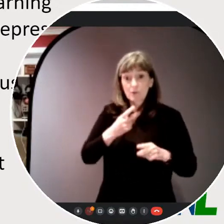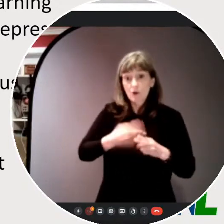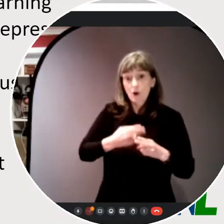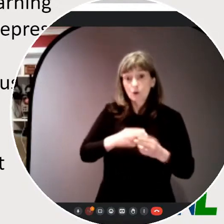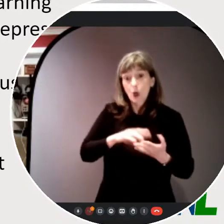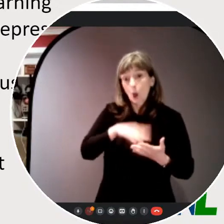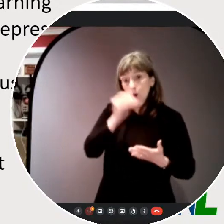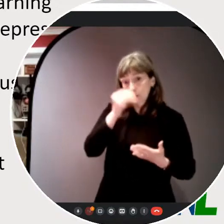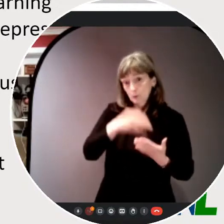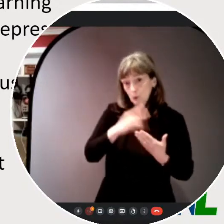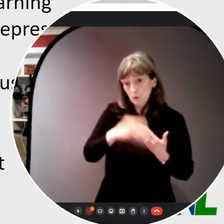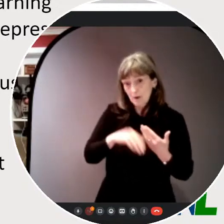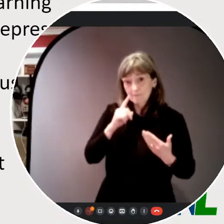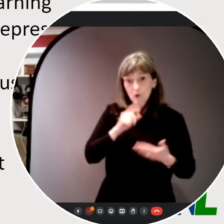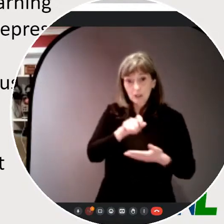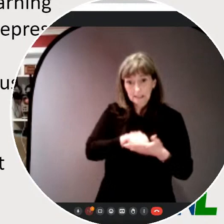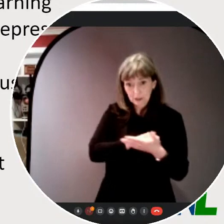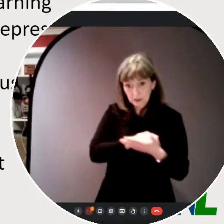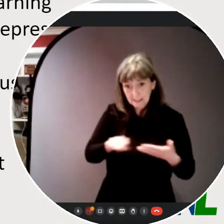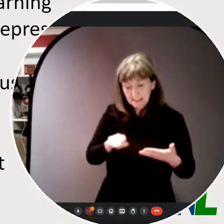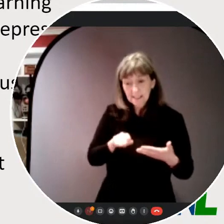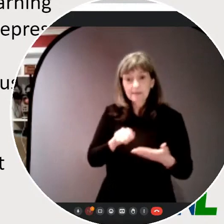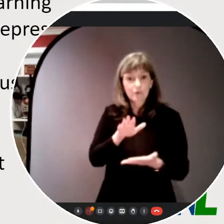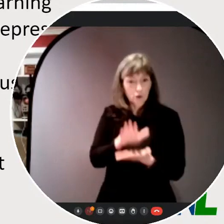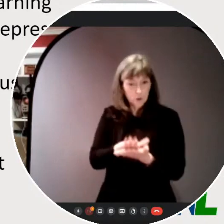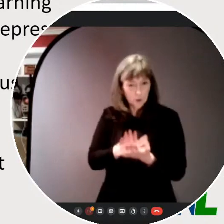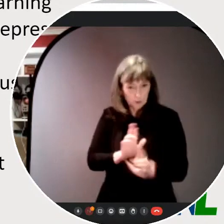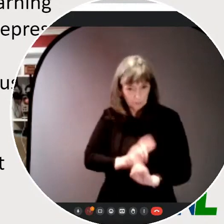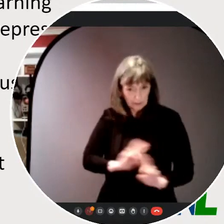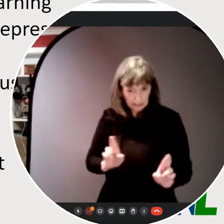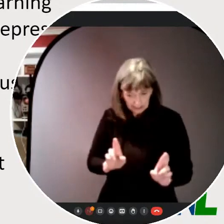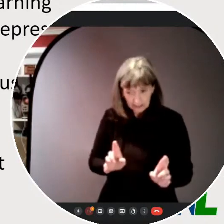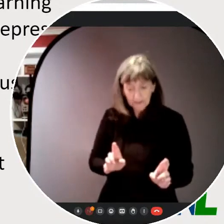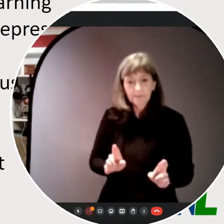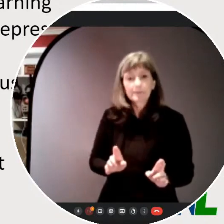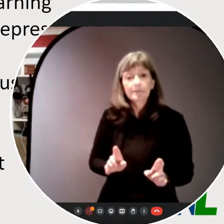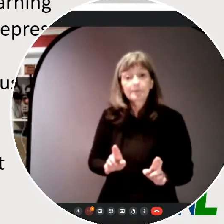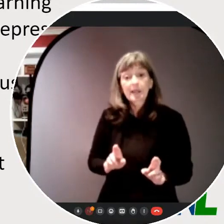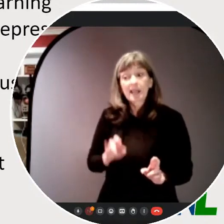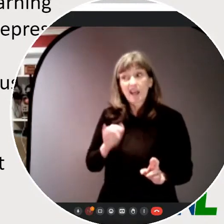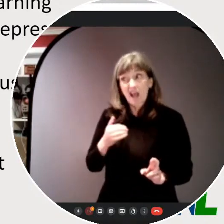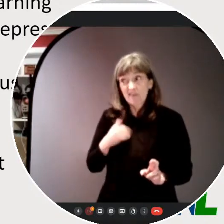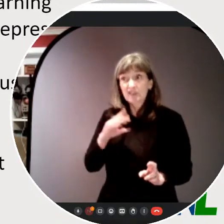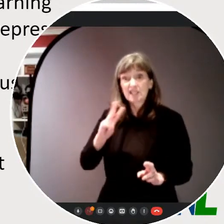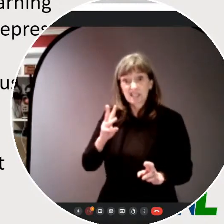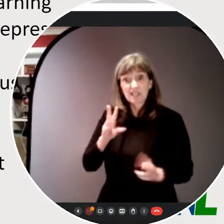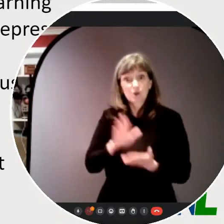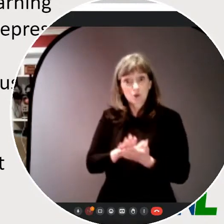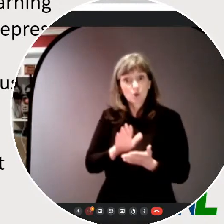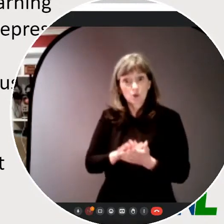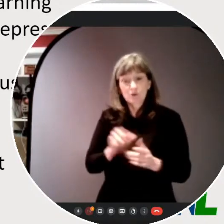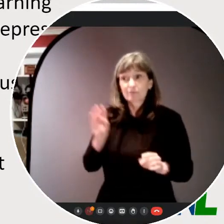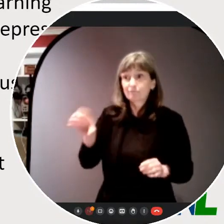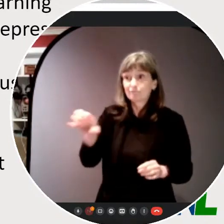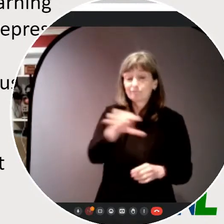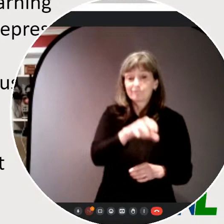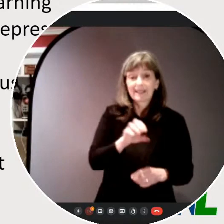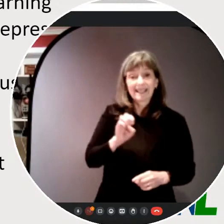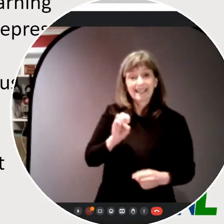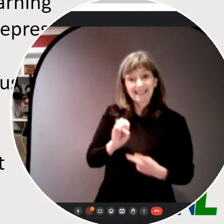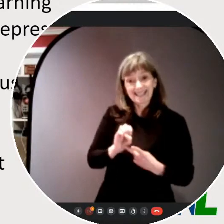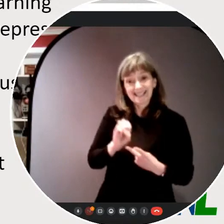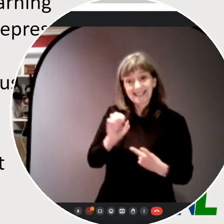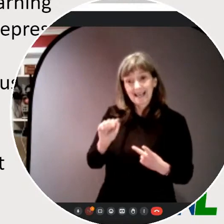and academic readiness for newcomers that we have now in our 6 schools. We have EAL, which